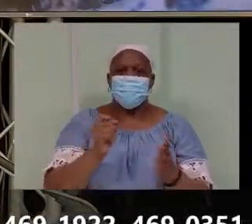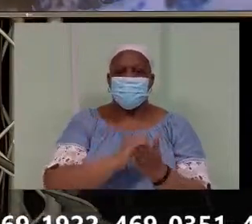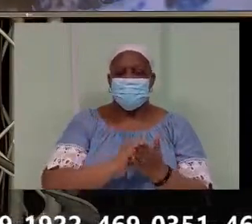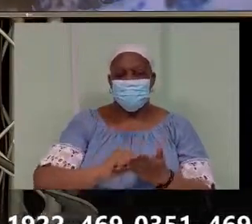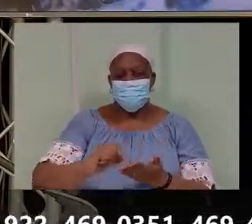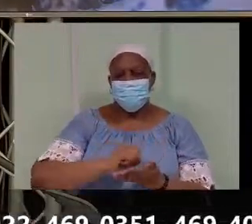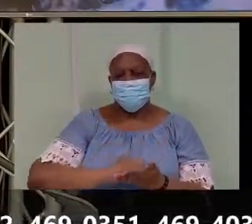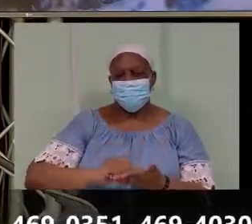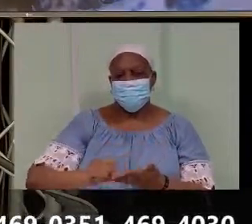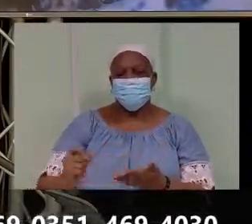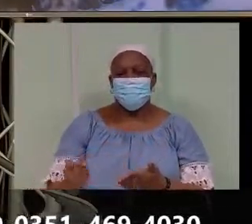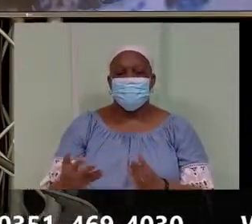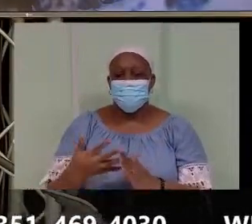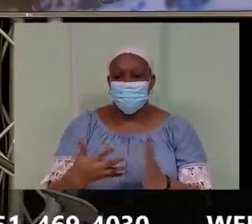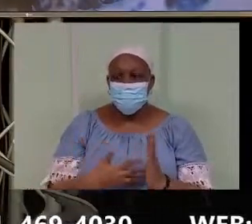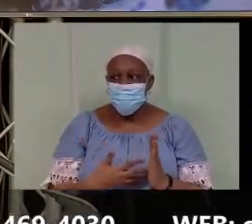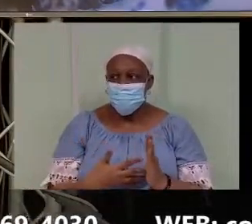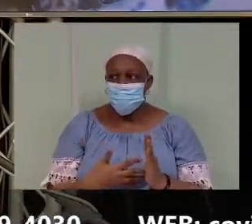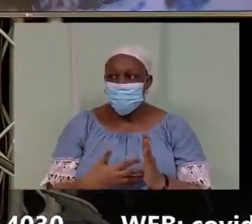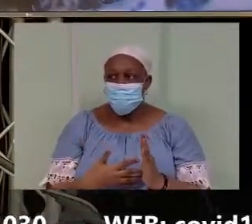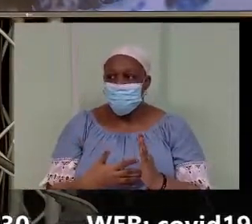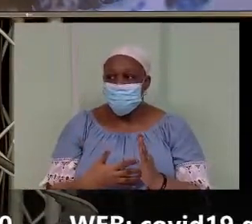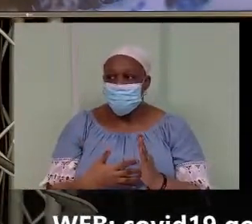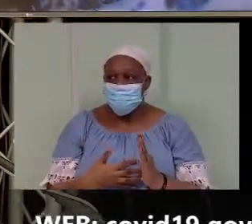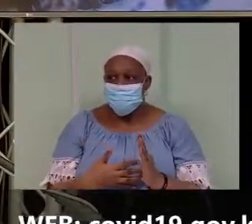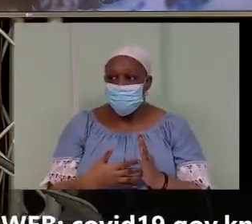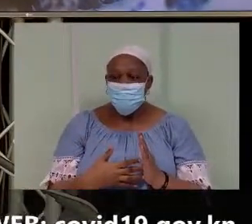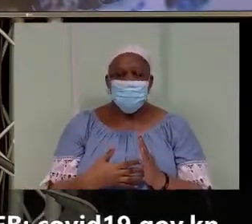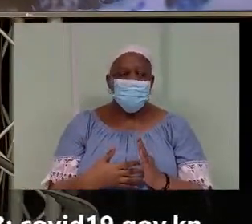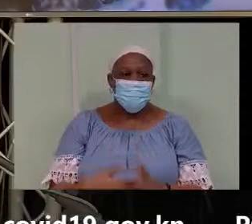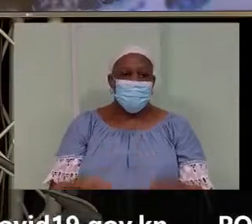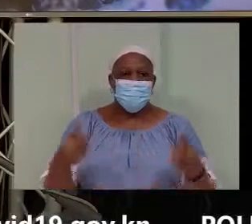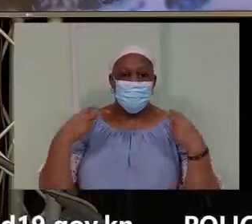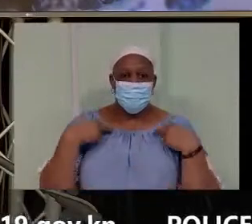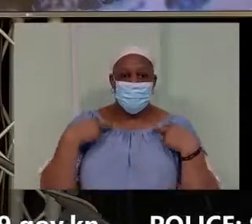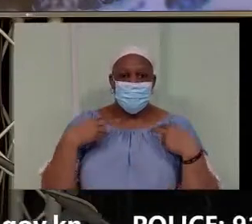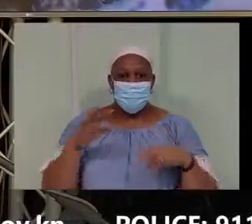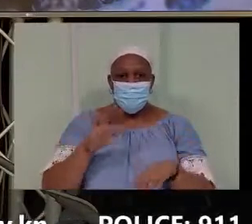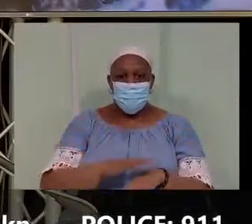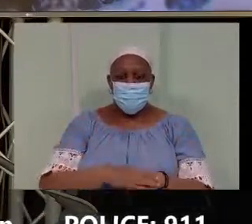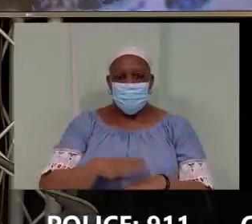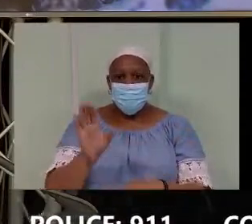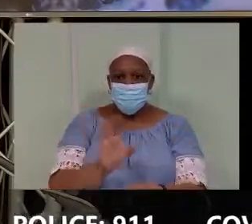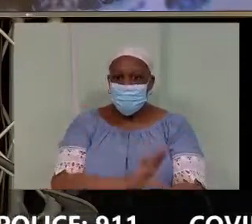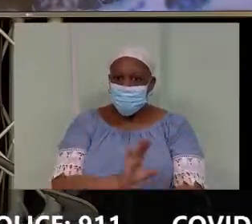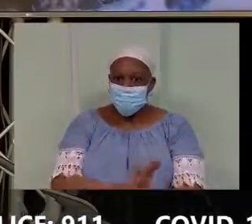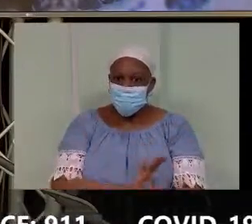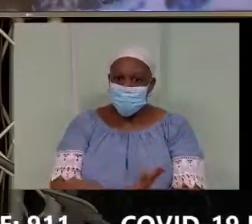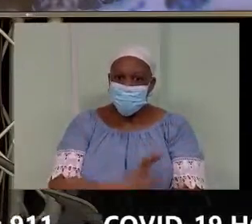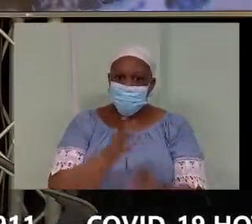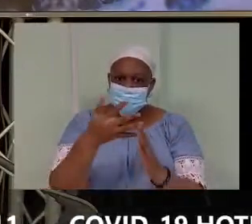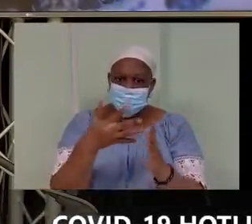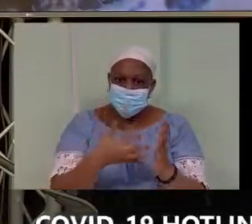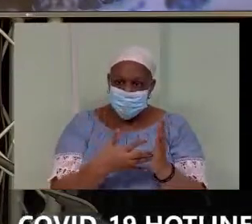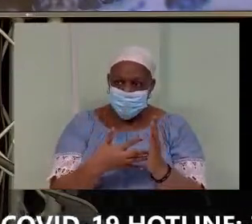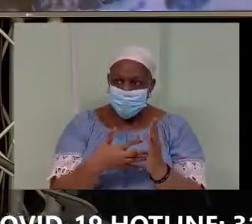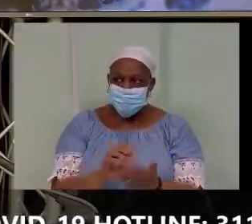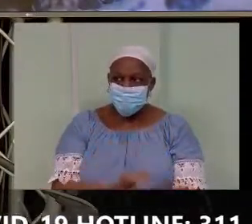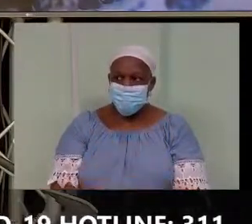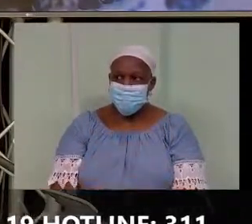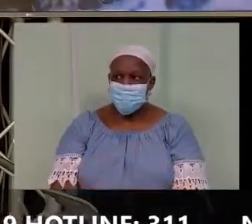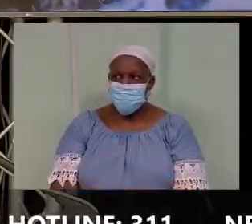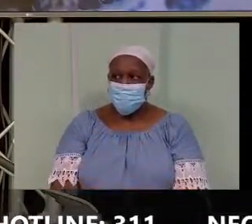All examinations would be offered via e-testing. This is the modality that CXC is